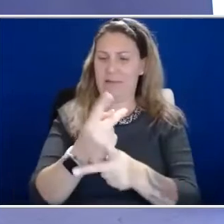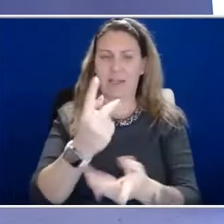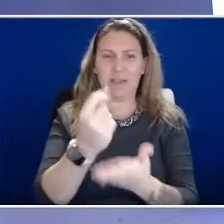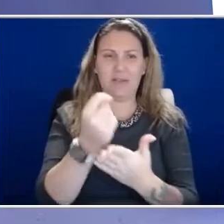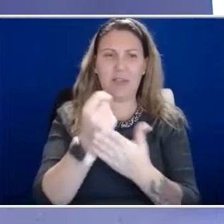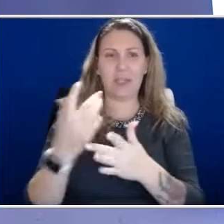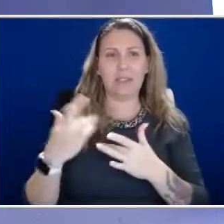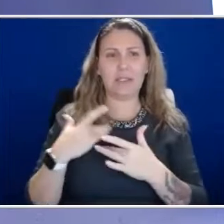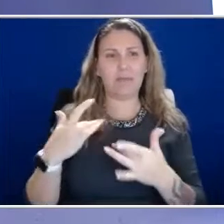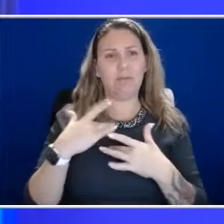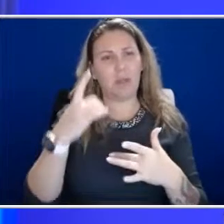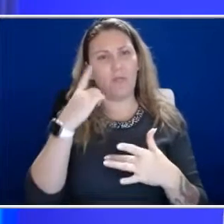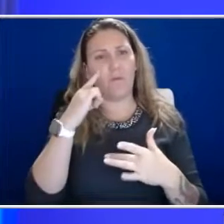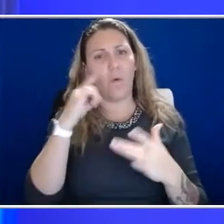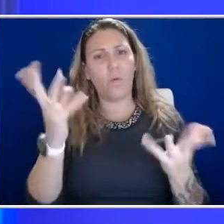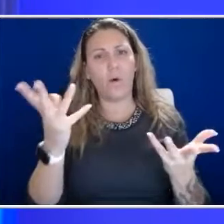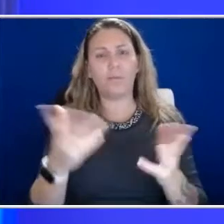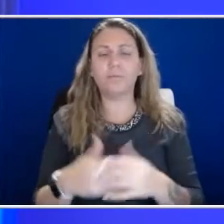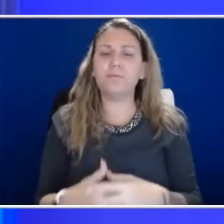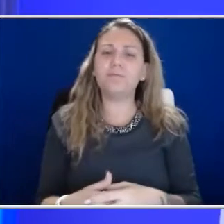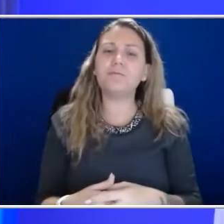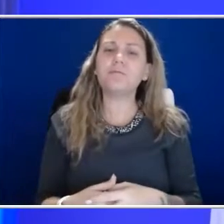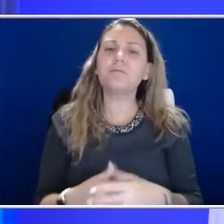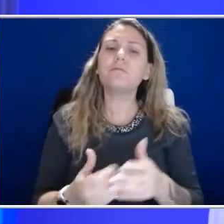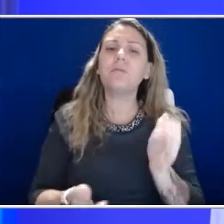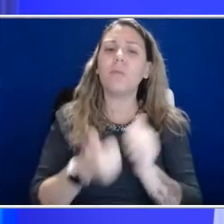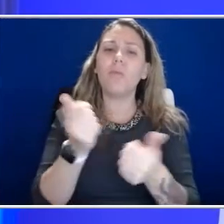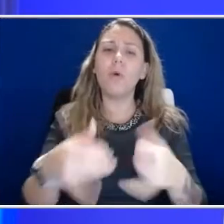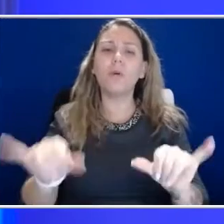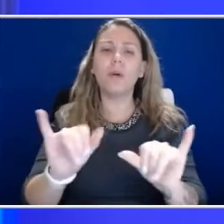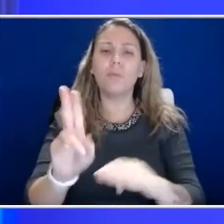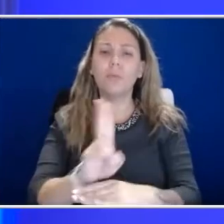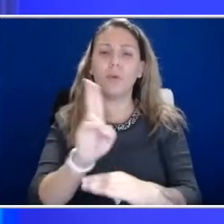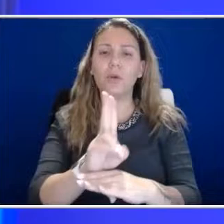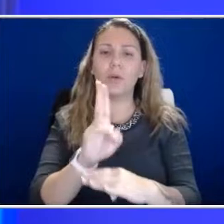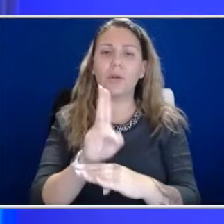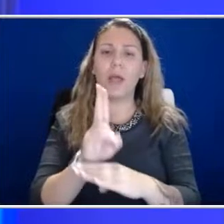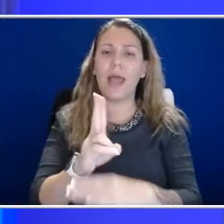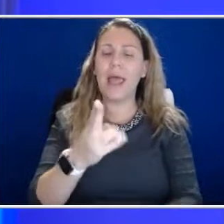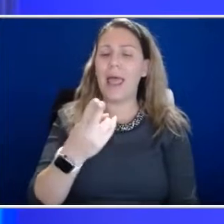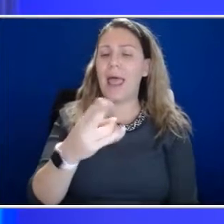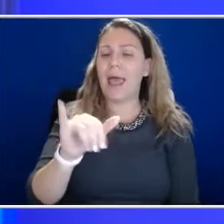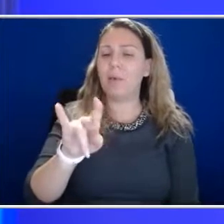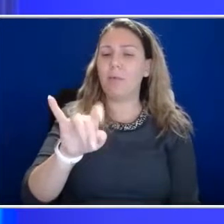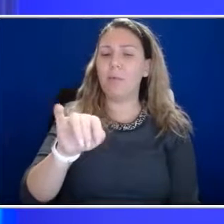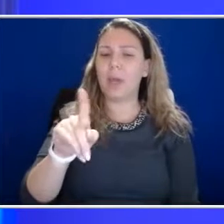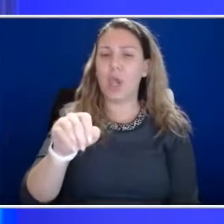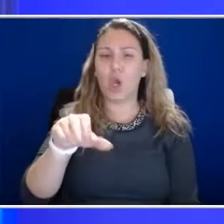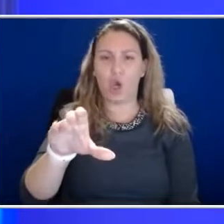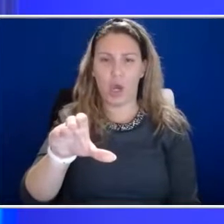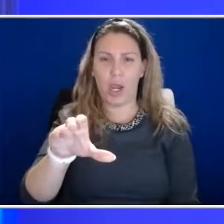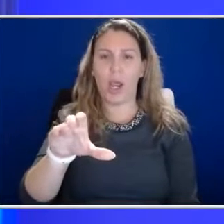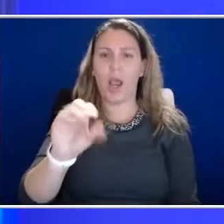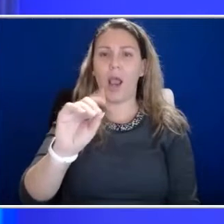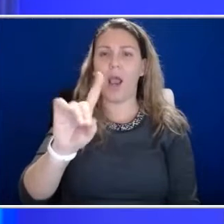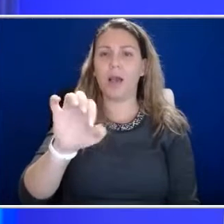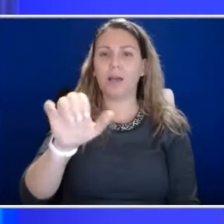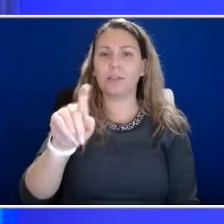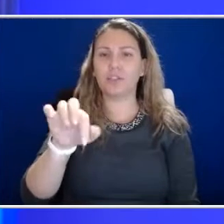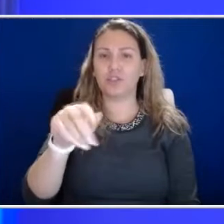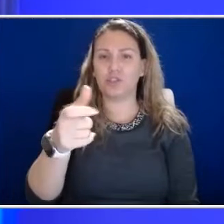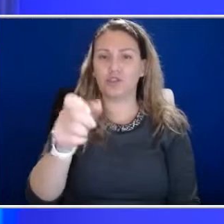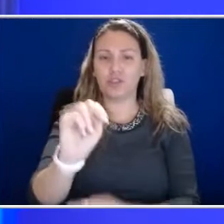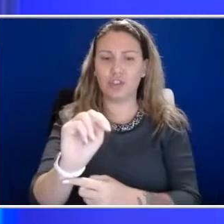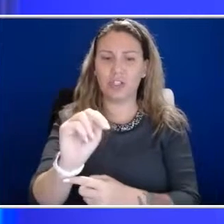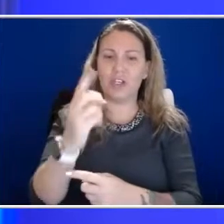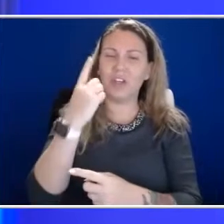used for? The most common uses for the hyperbaric oxygen treatment include diabetic foot wounds, seasickness